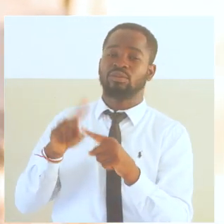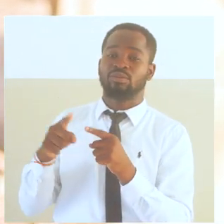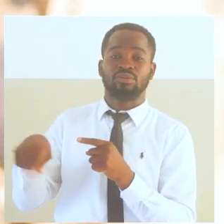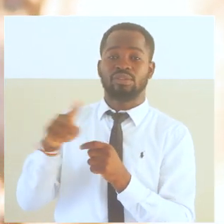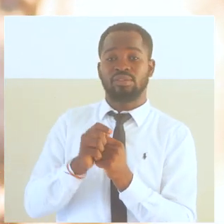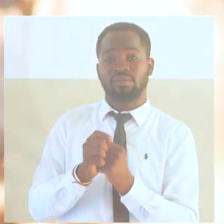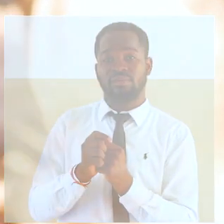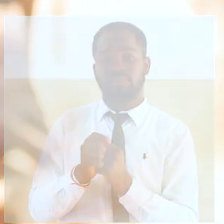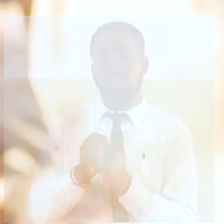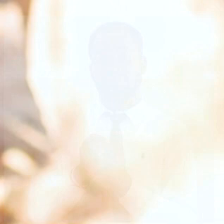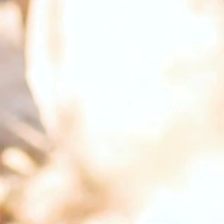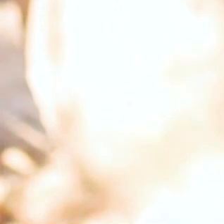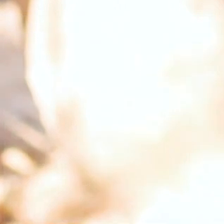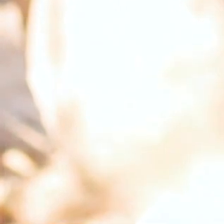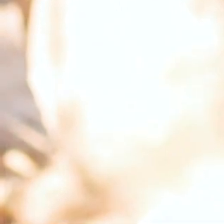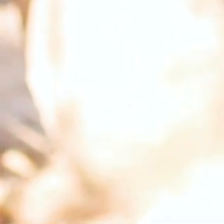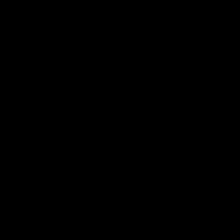add to their woes.